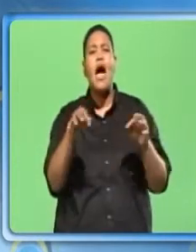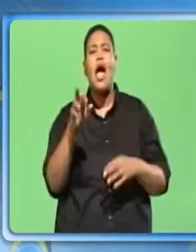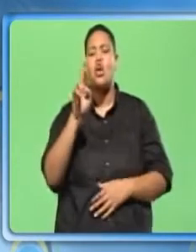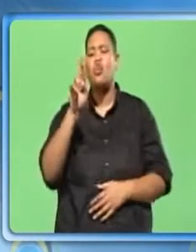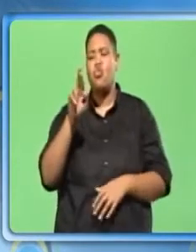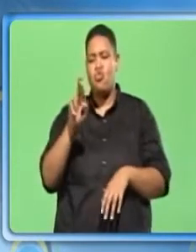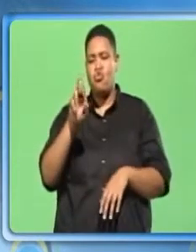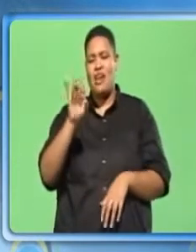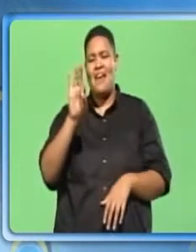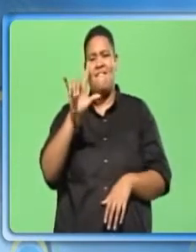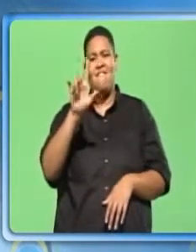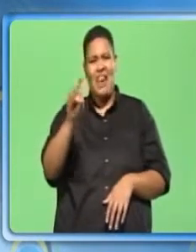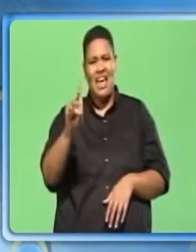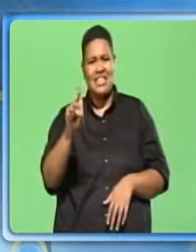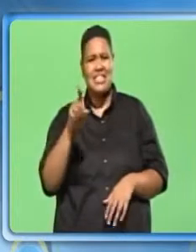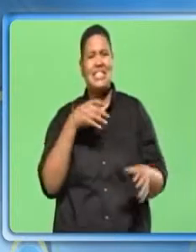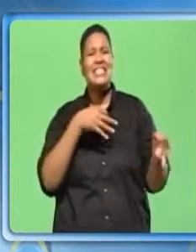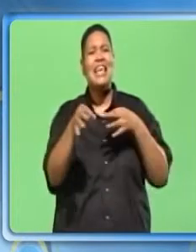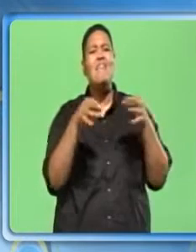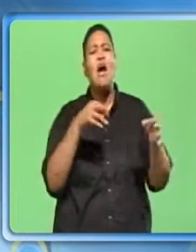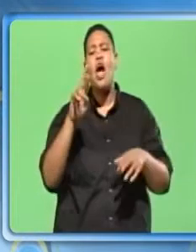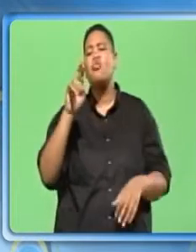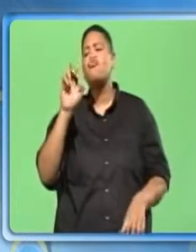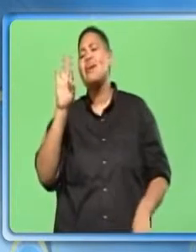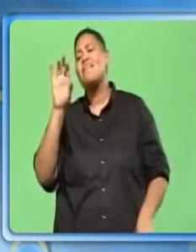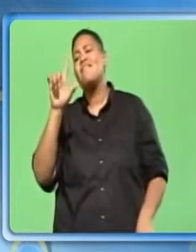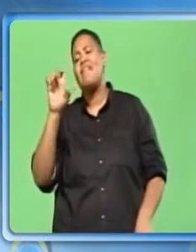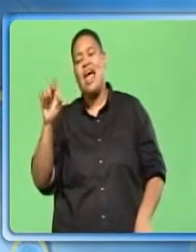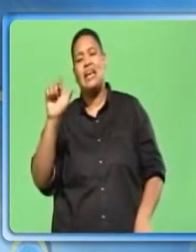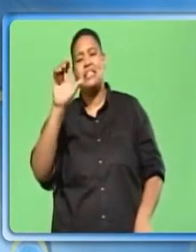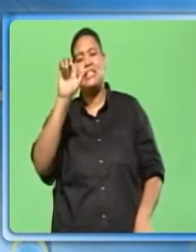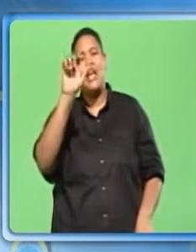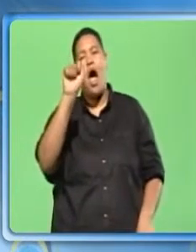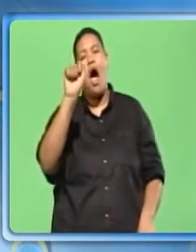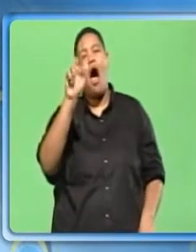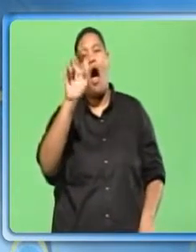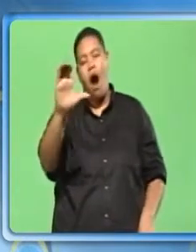reflex, define reflex arc.